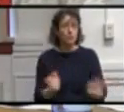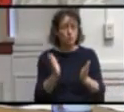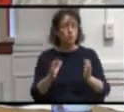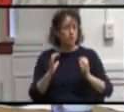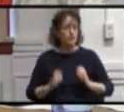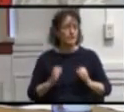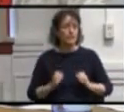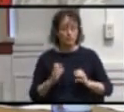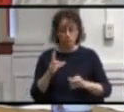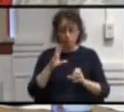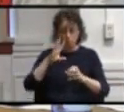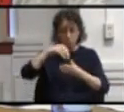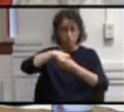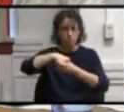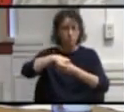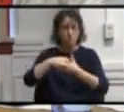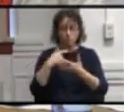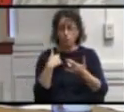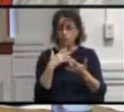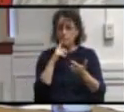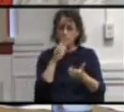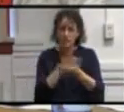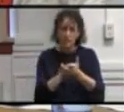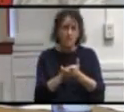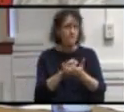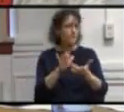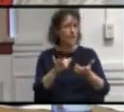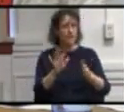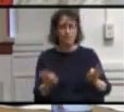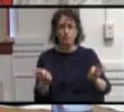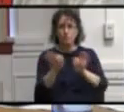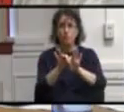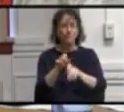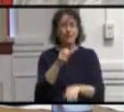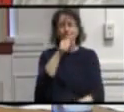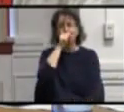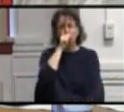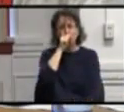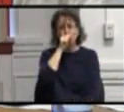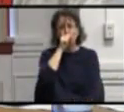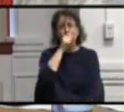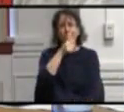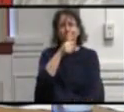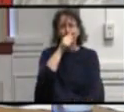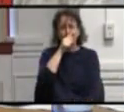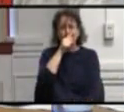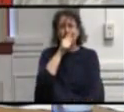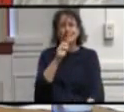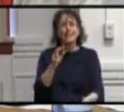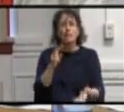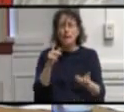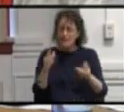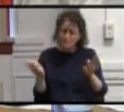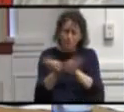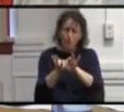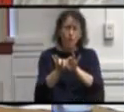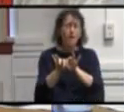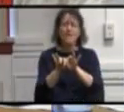and we want others to participate as well. But when it's a confidential process, it needs to stay that way, and there's good reasons for